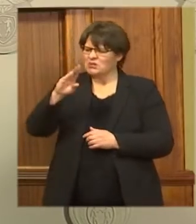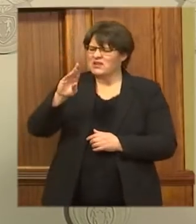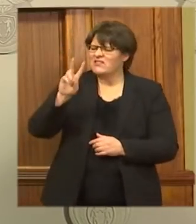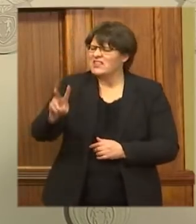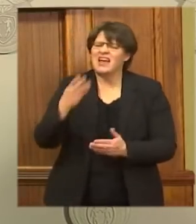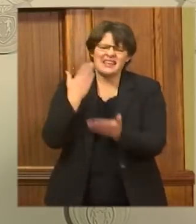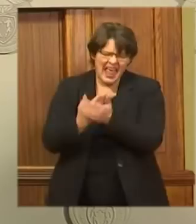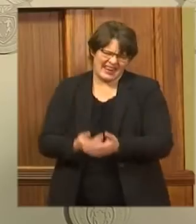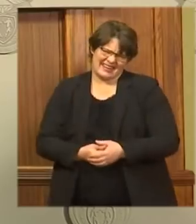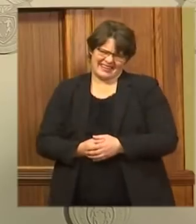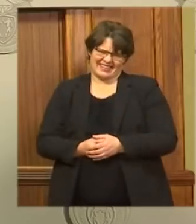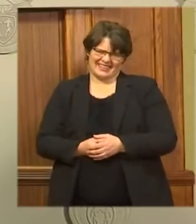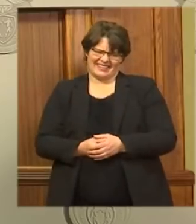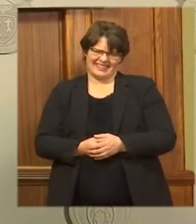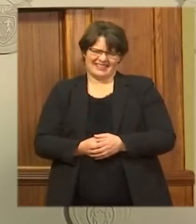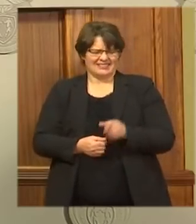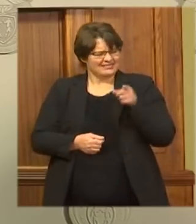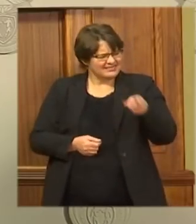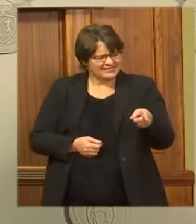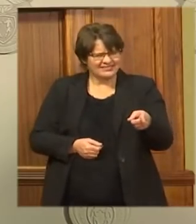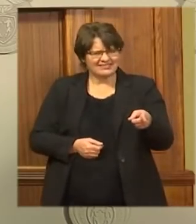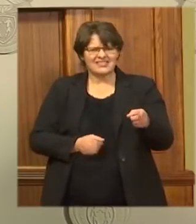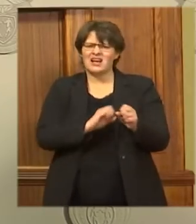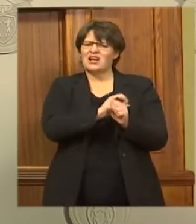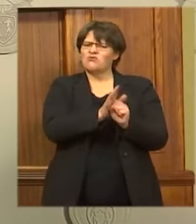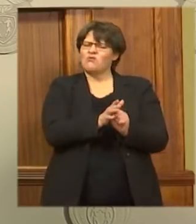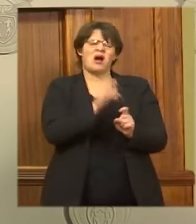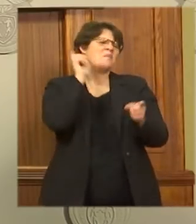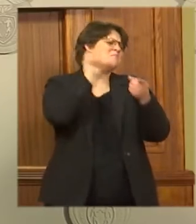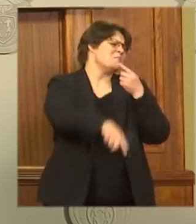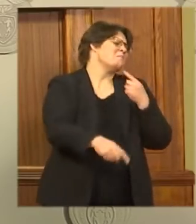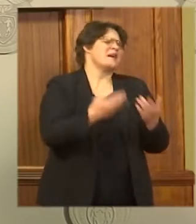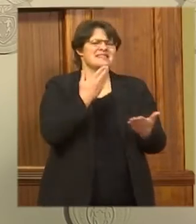violence, and we can also overcome this pandemic.